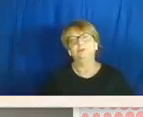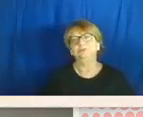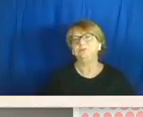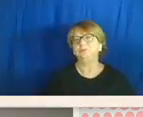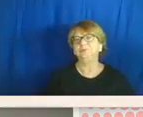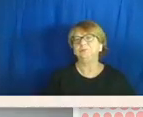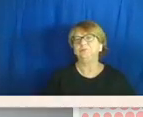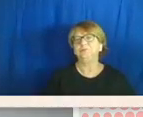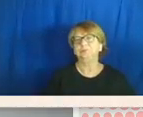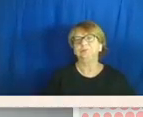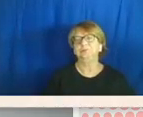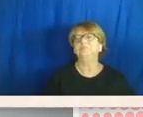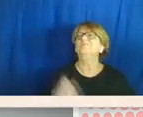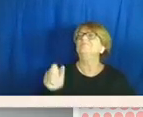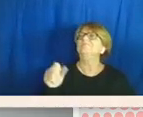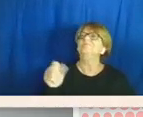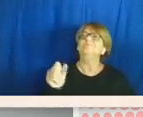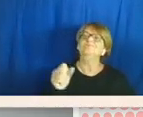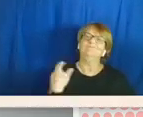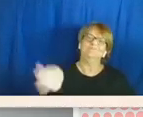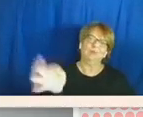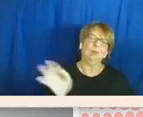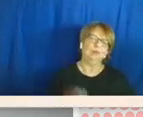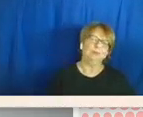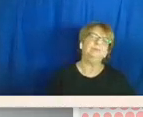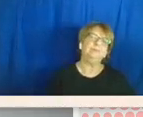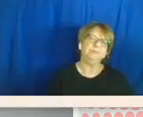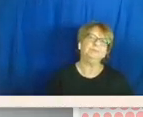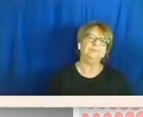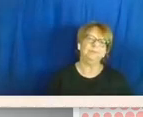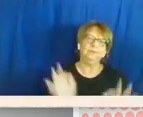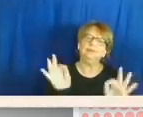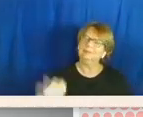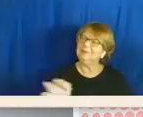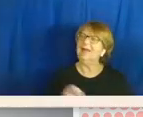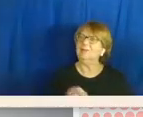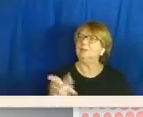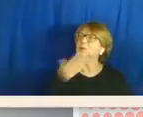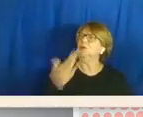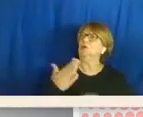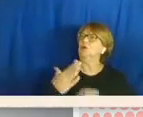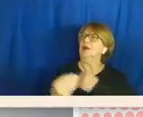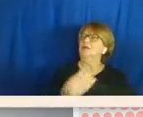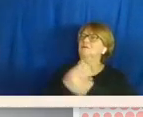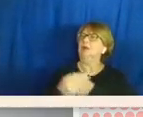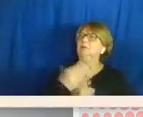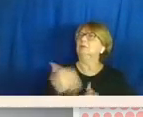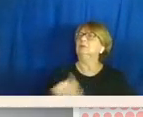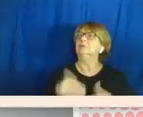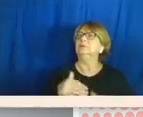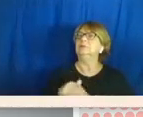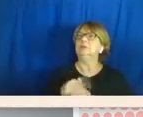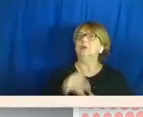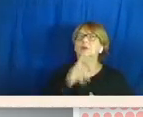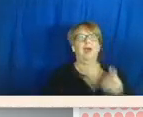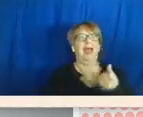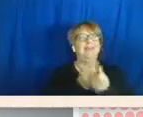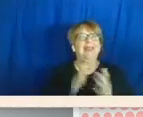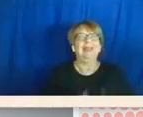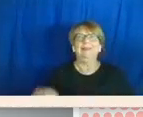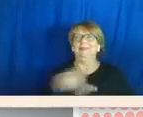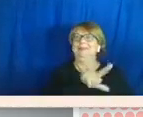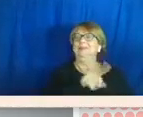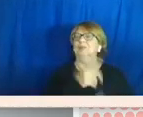Yeah, absolutely. No. Yeah, definitely some practical advice that the advocates out here in our audience today can apply in their